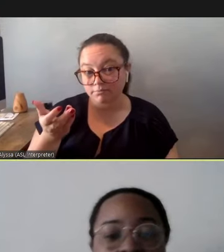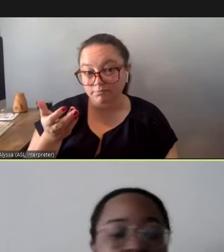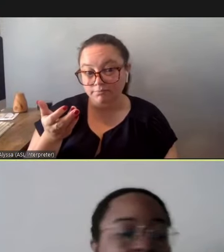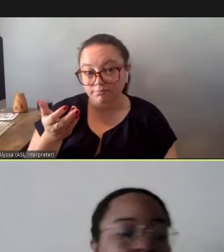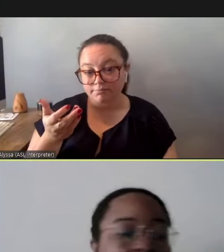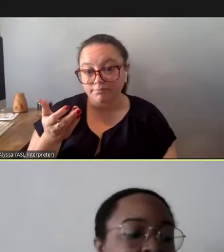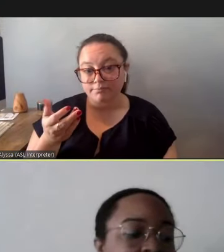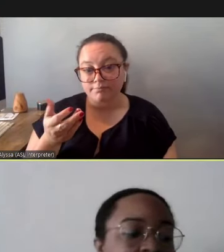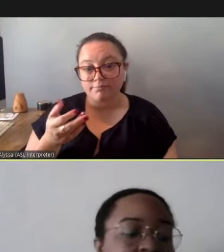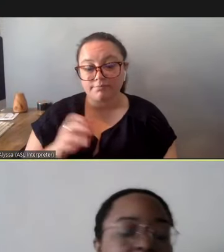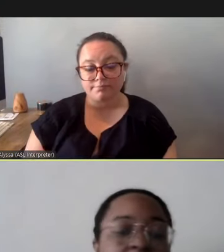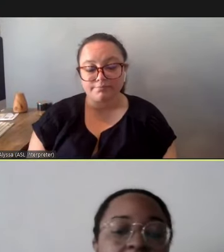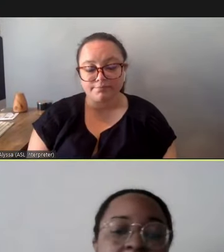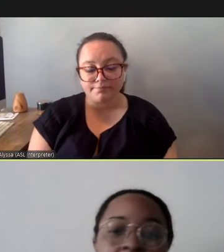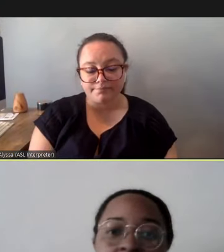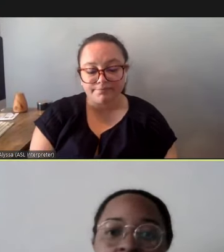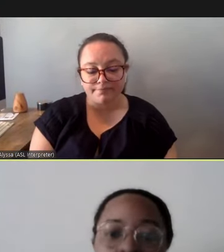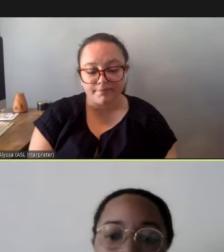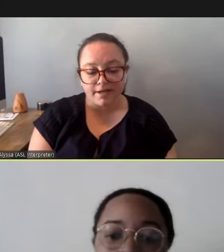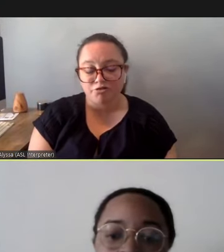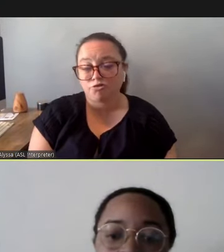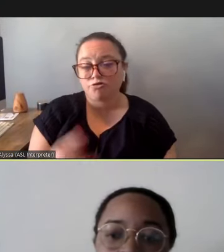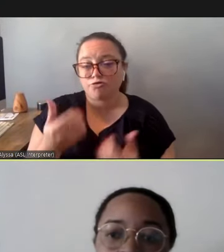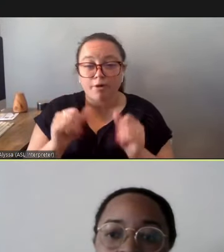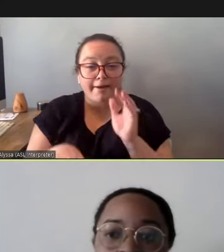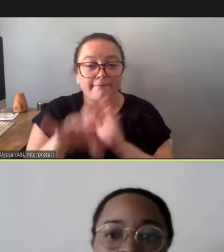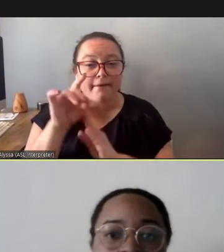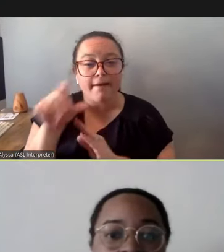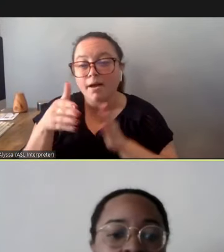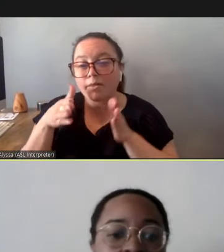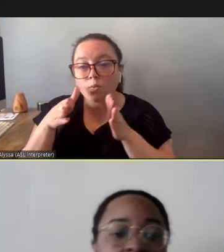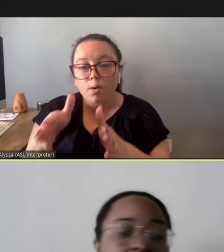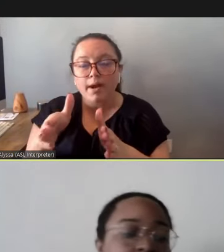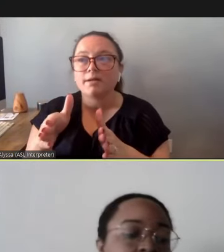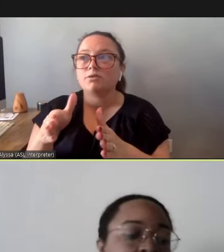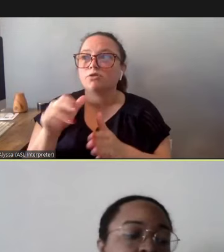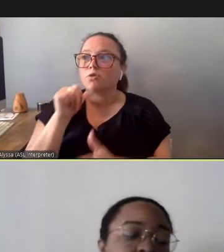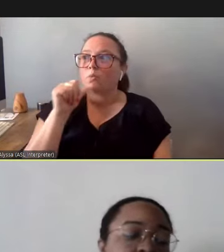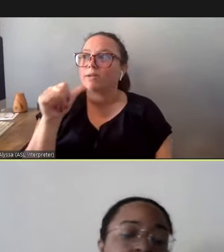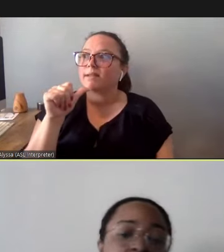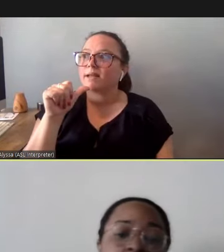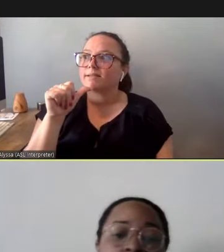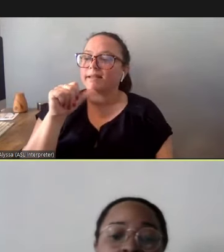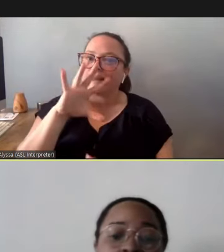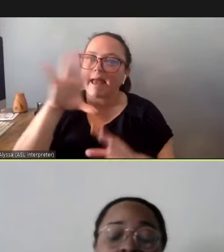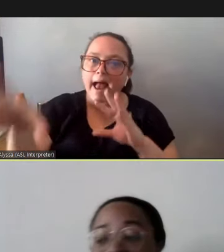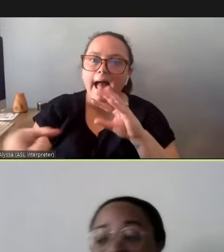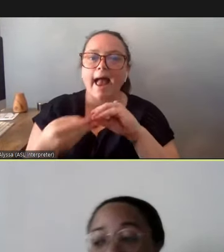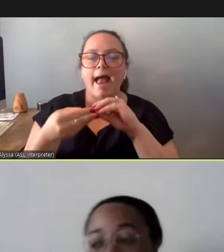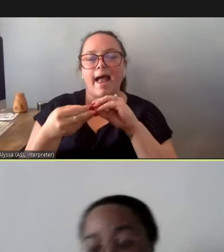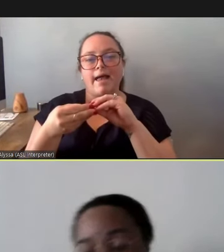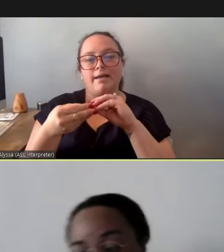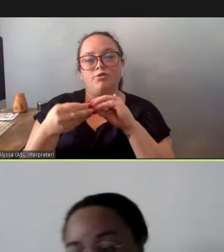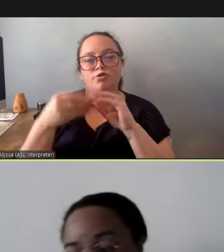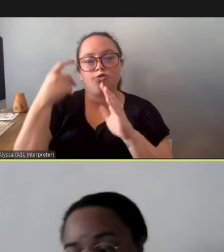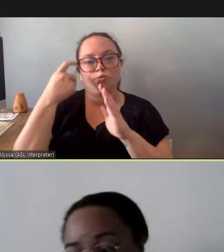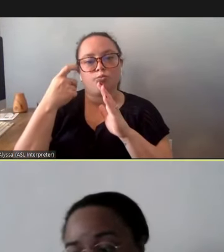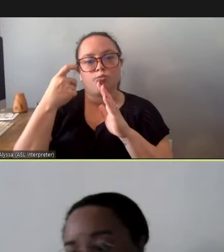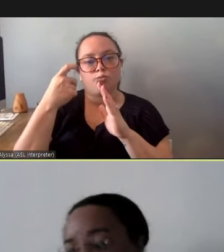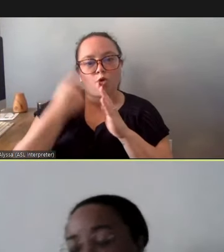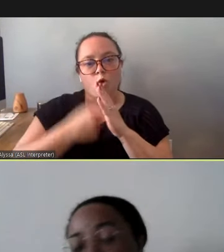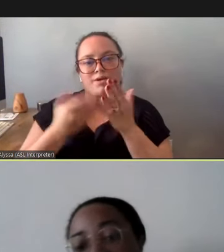and find other ways so it doesn't add to cost of goods